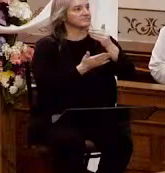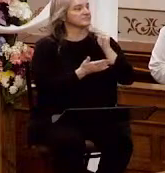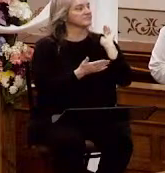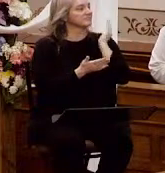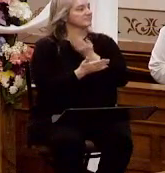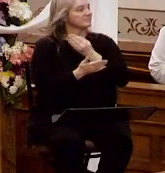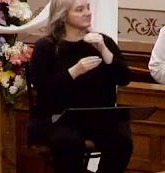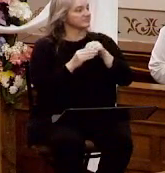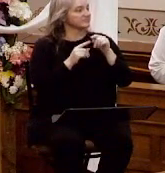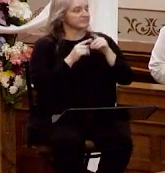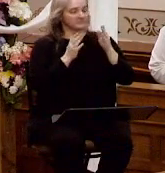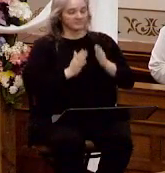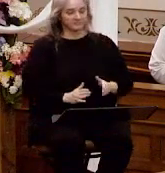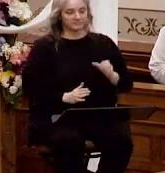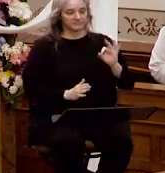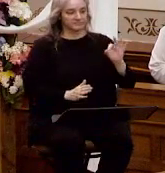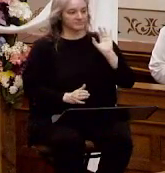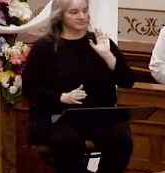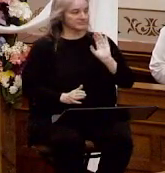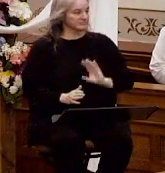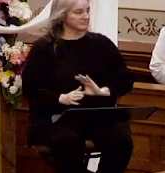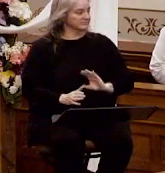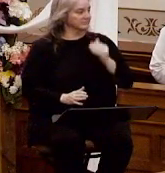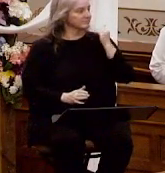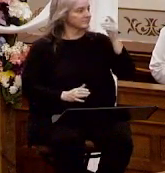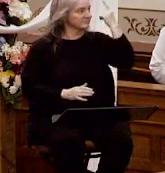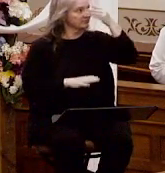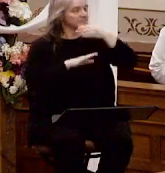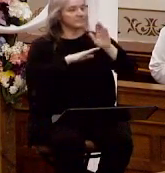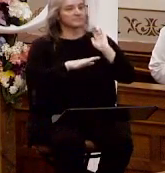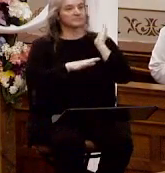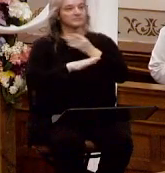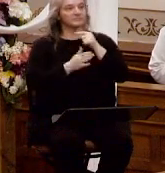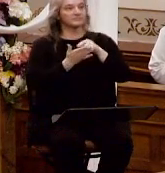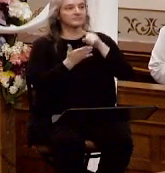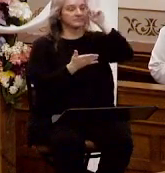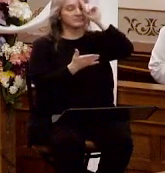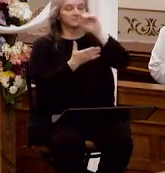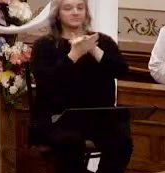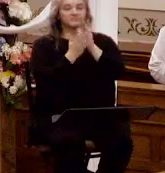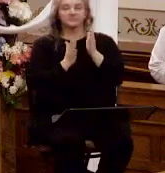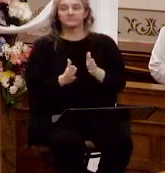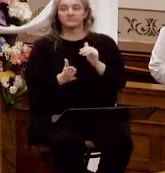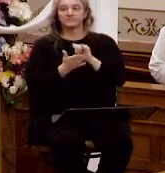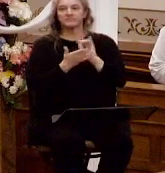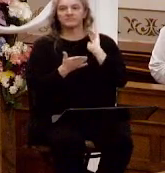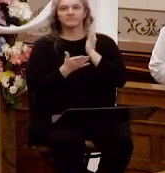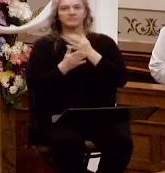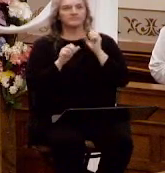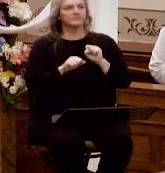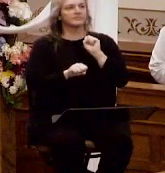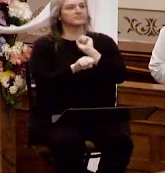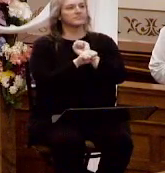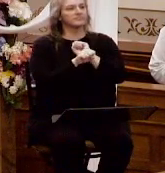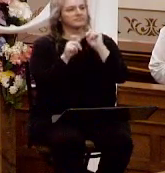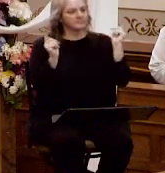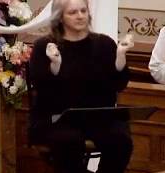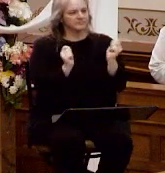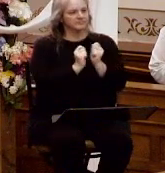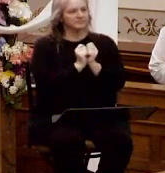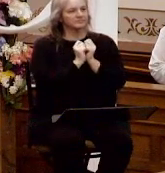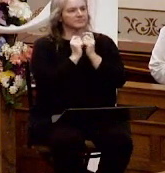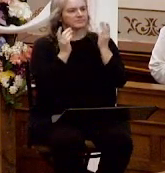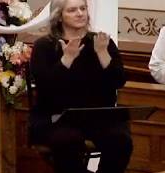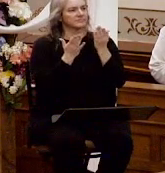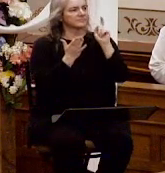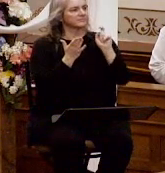body of Christ. We thank you for sending us these believers, that we may work together in serving the needs of